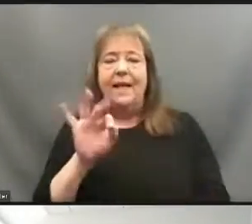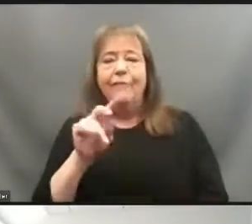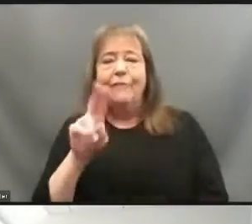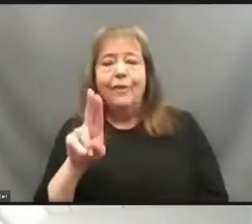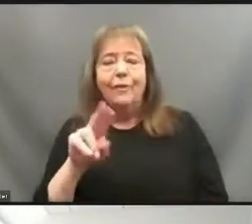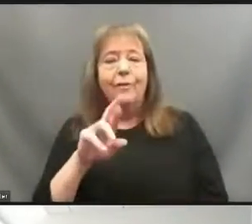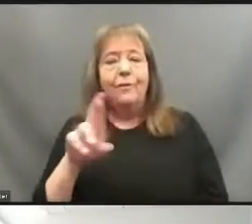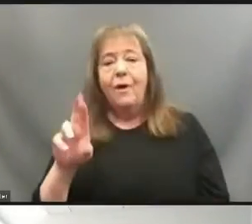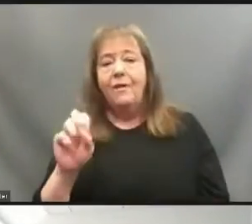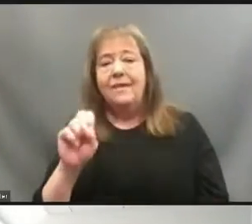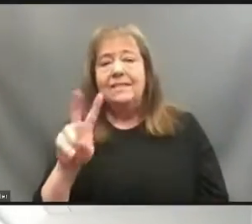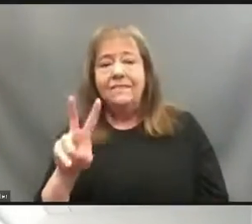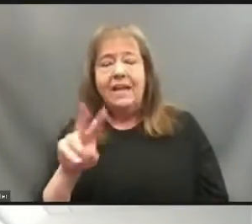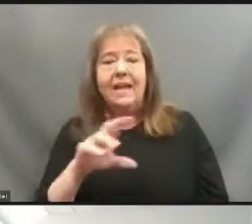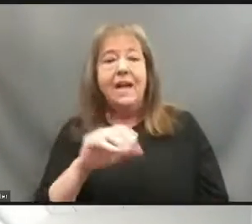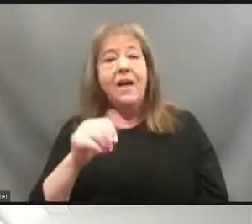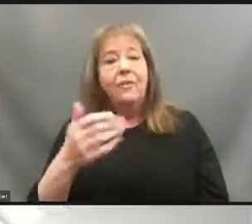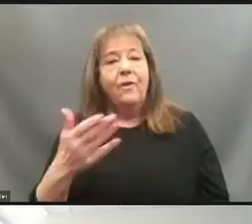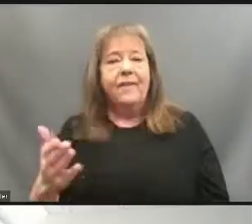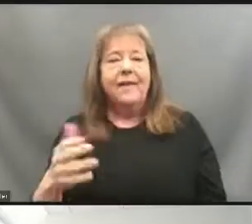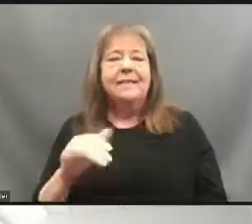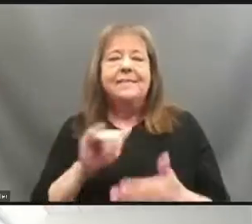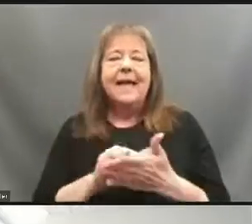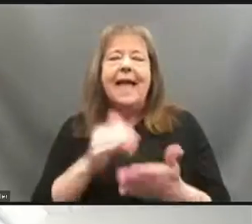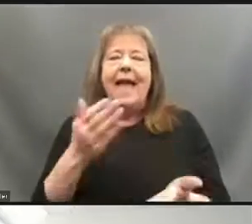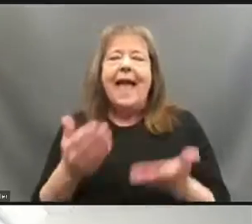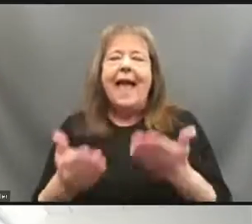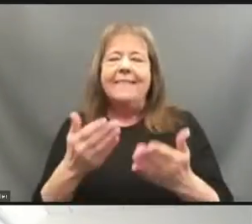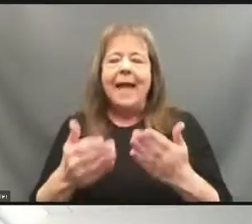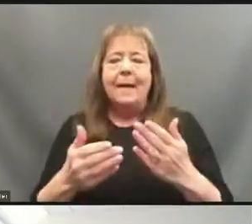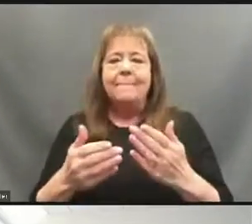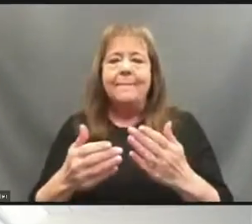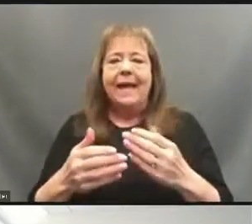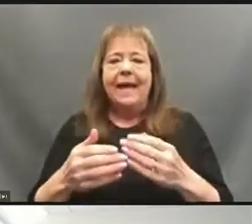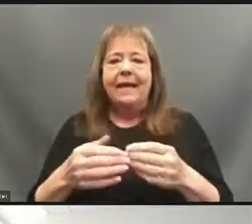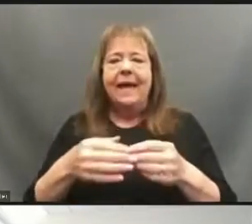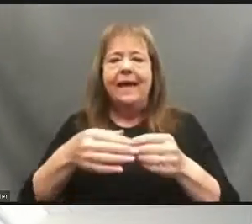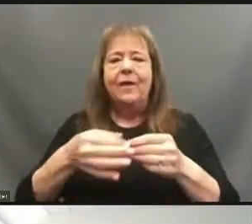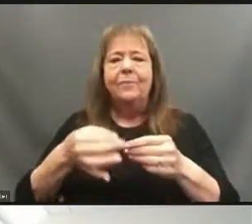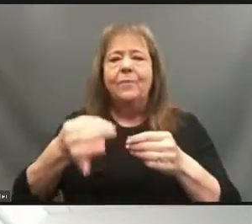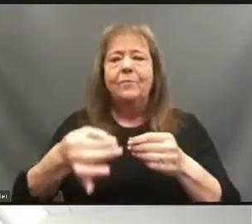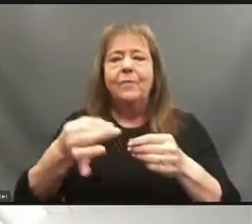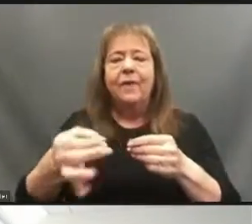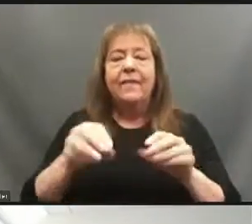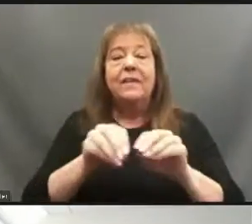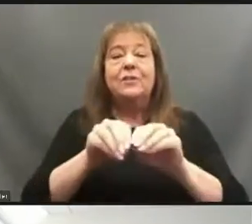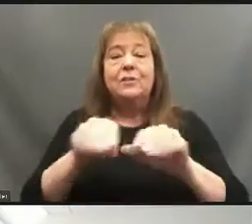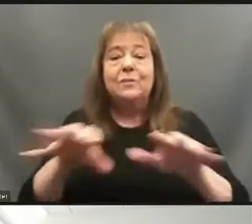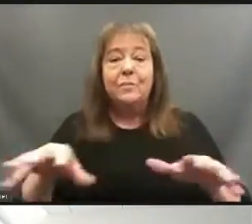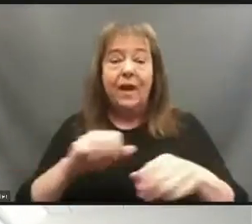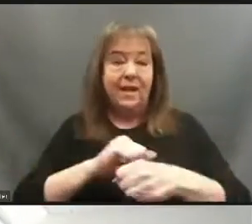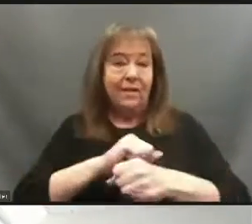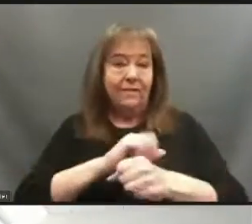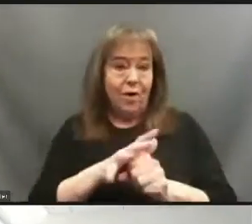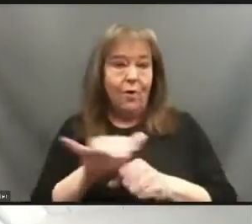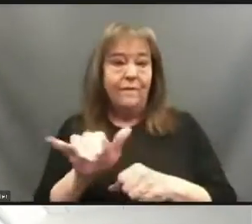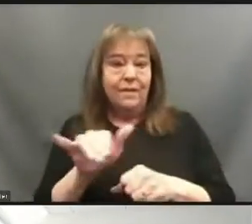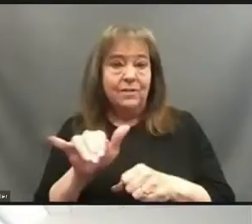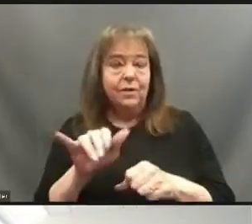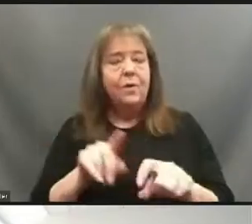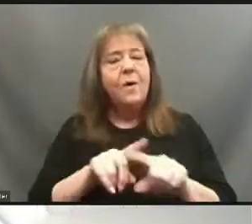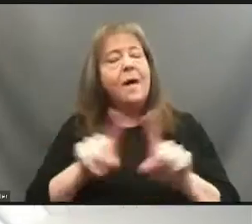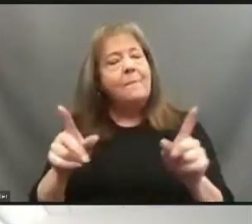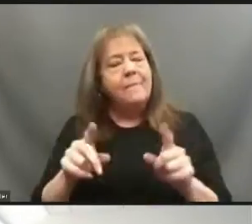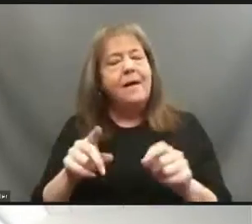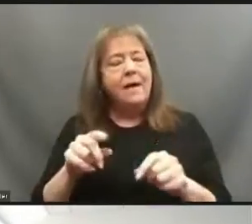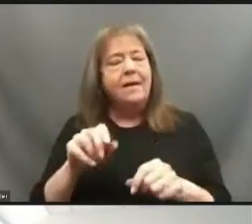season. That may actually kind of prolong a little bit our transmission of COVID. But again, our general trend of